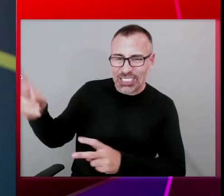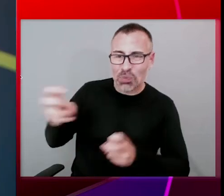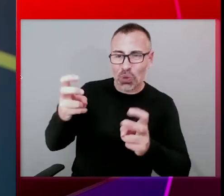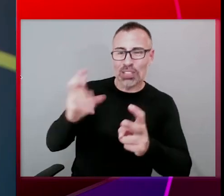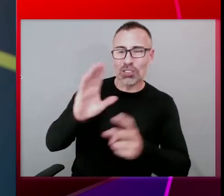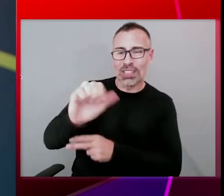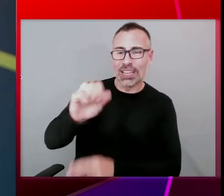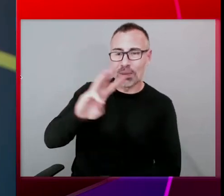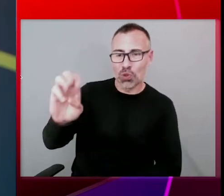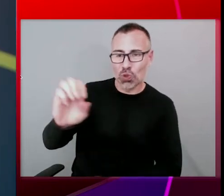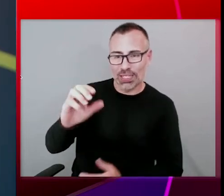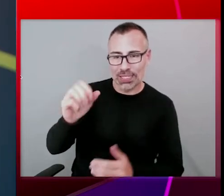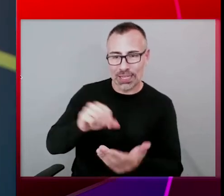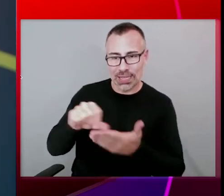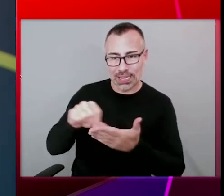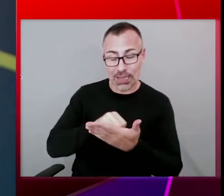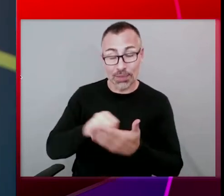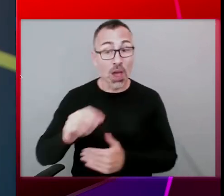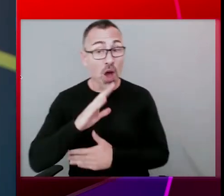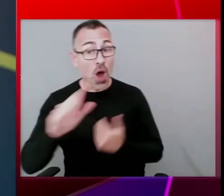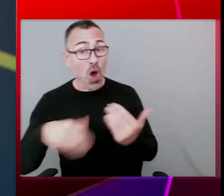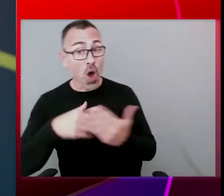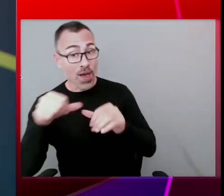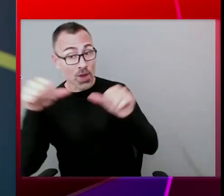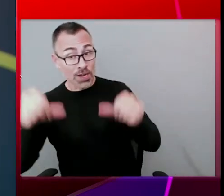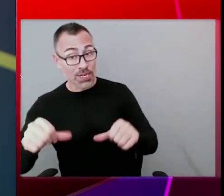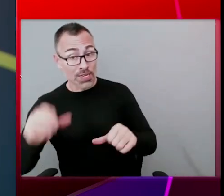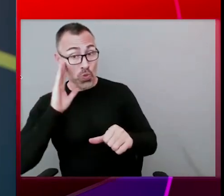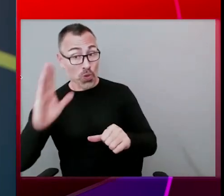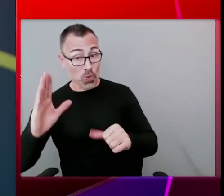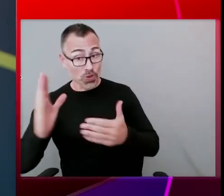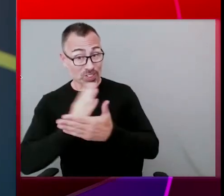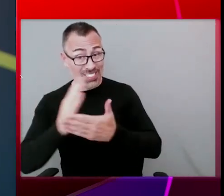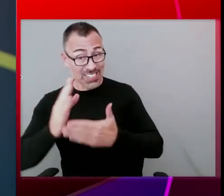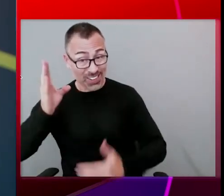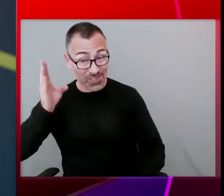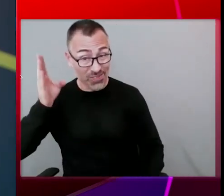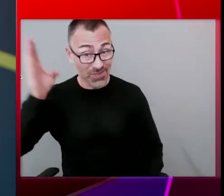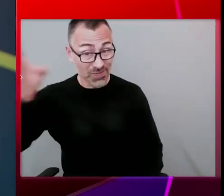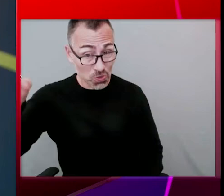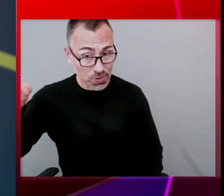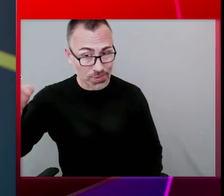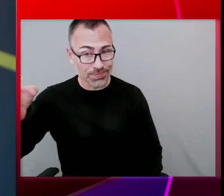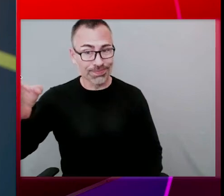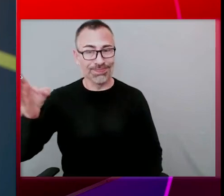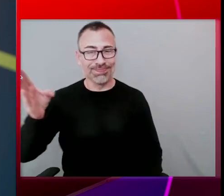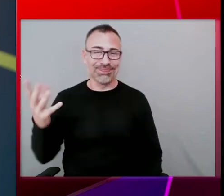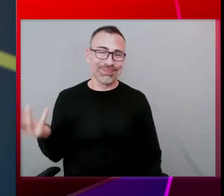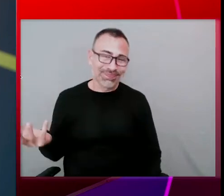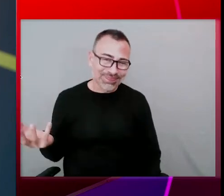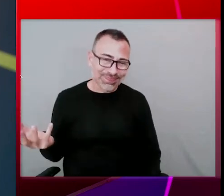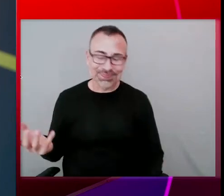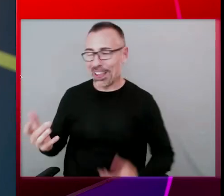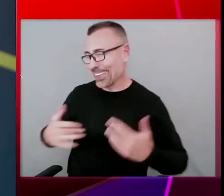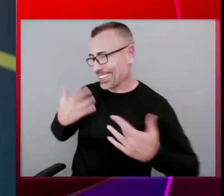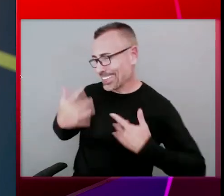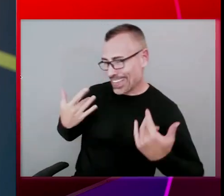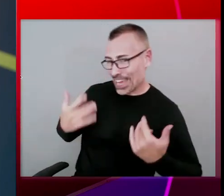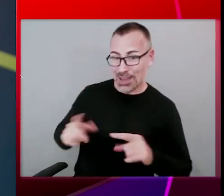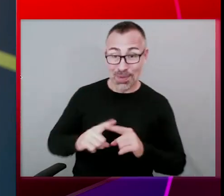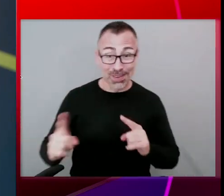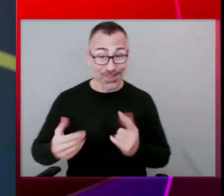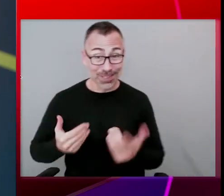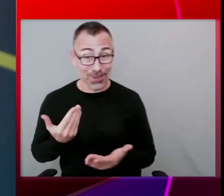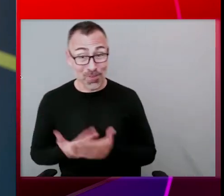have architectures that we will be sharing in the future. Oh, it's exciting. But we don't have. We got here. Now we